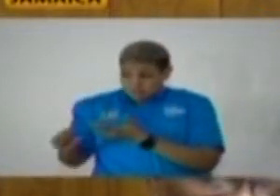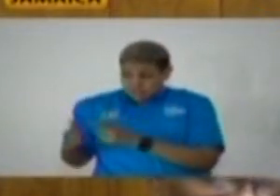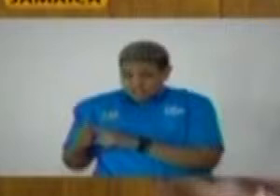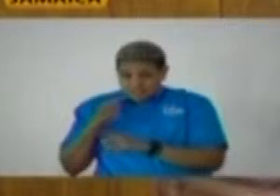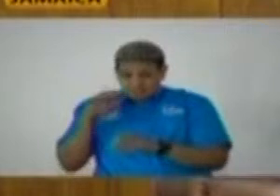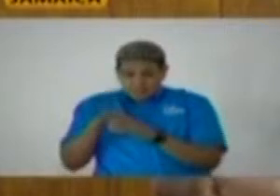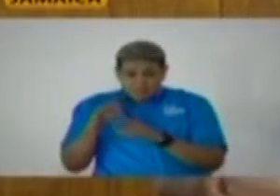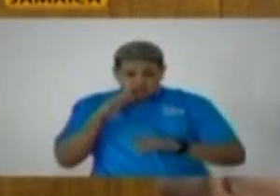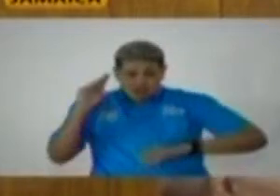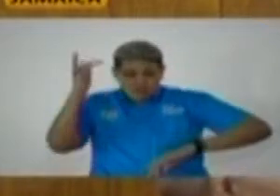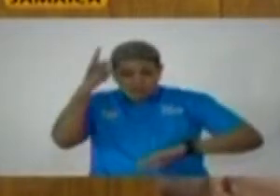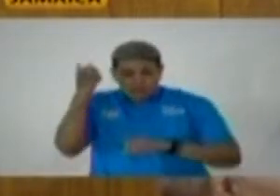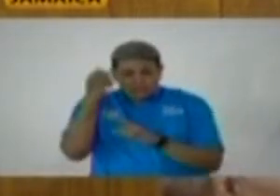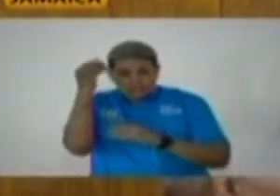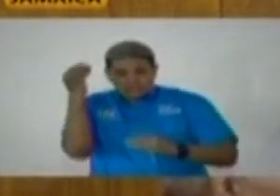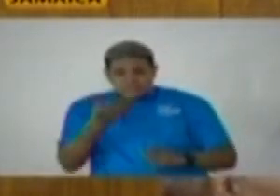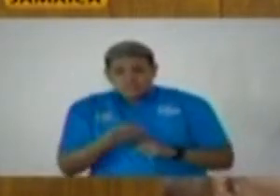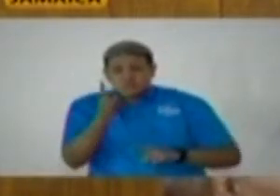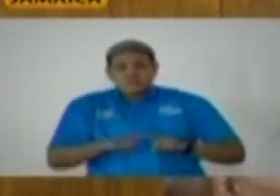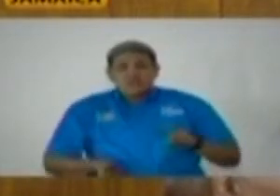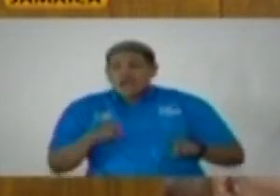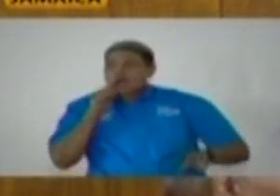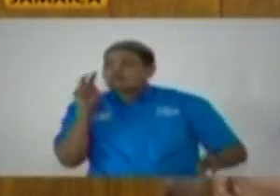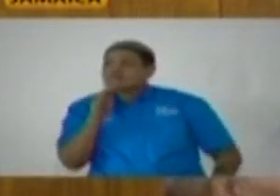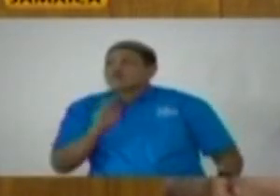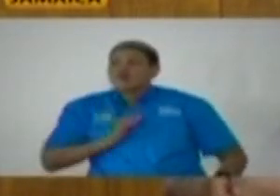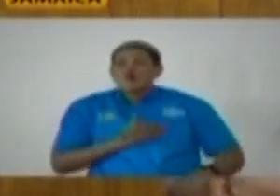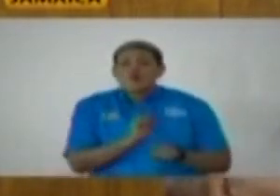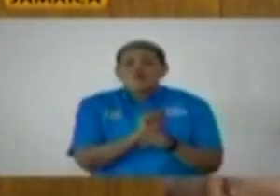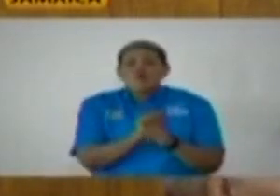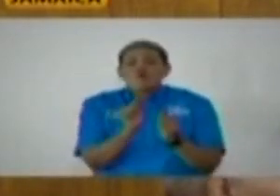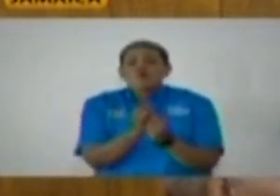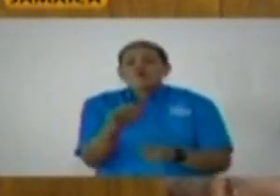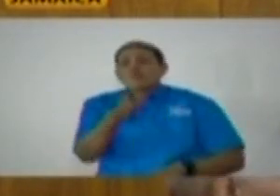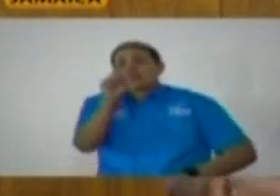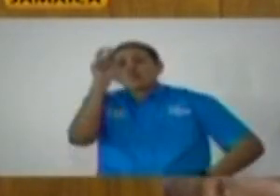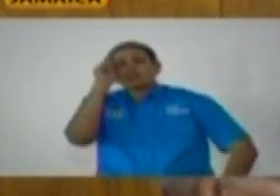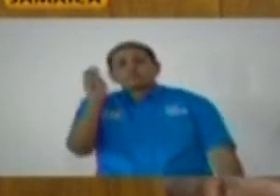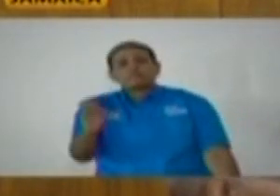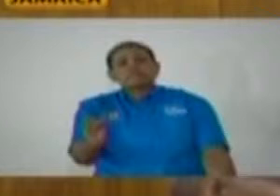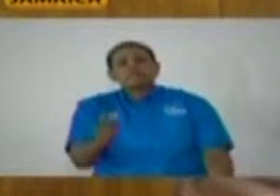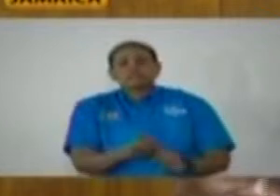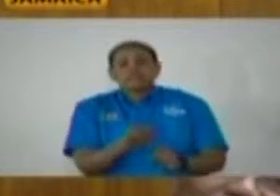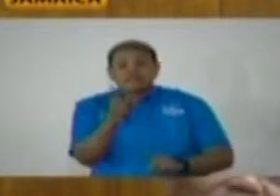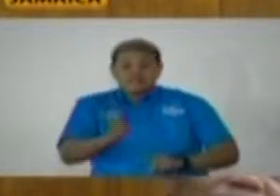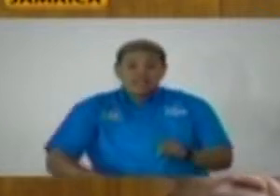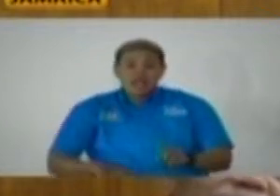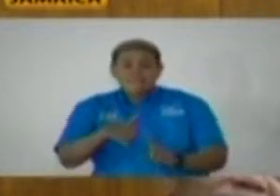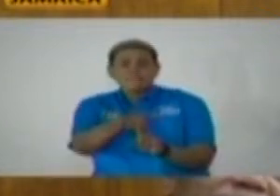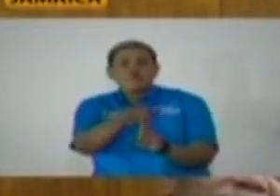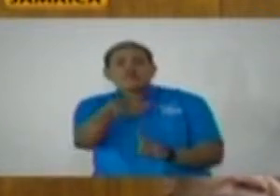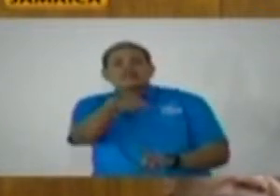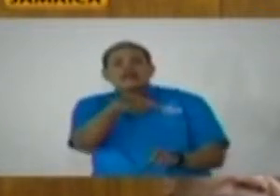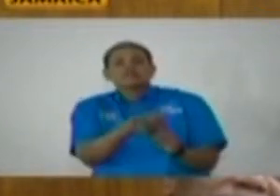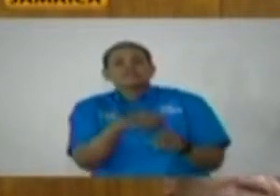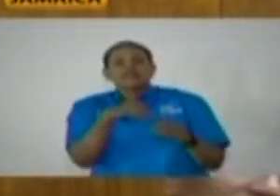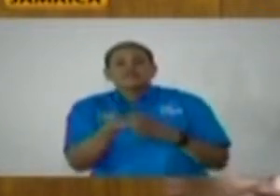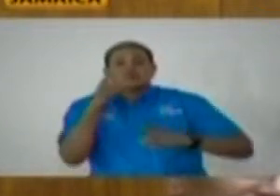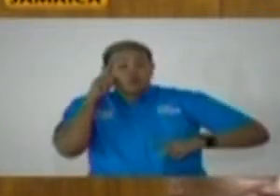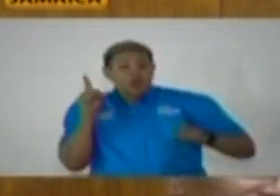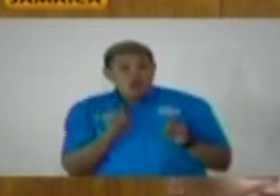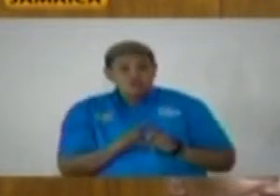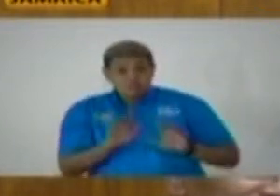Democratic politics say that you can't treat our workers with disrespect and you can't bully them into an